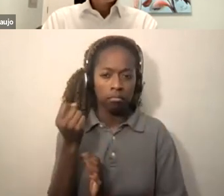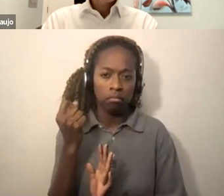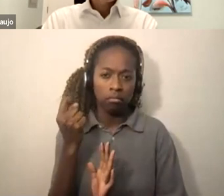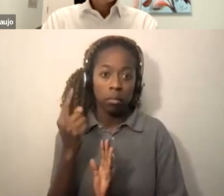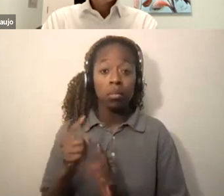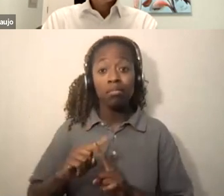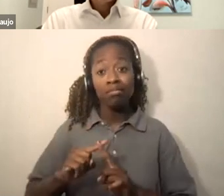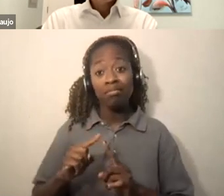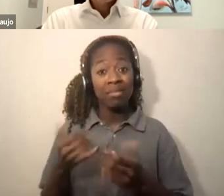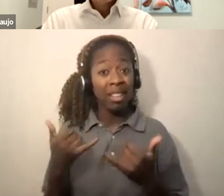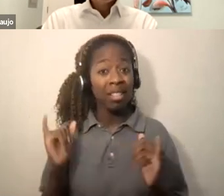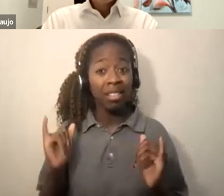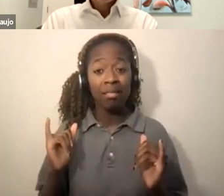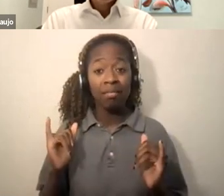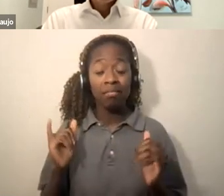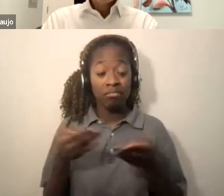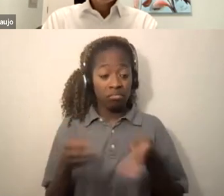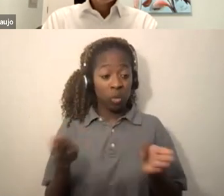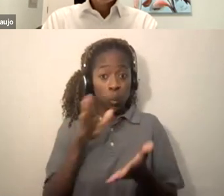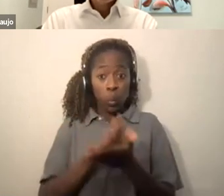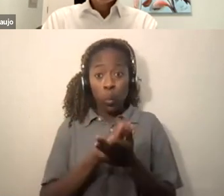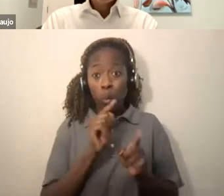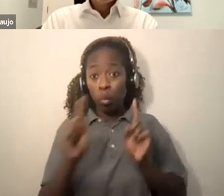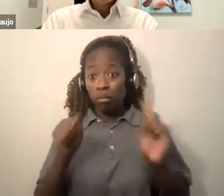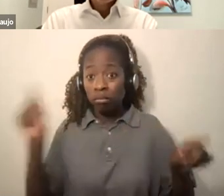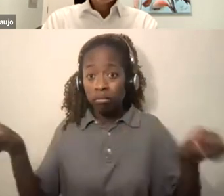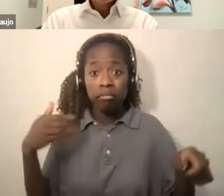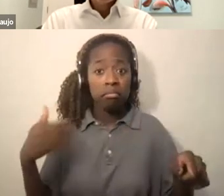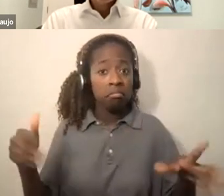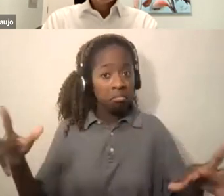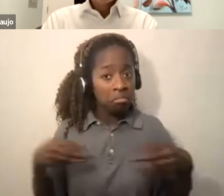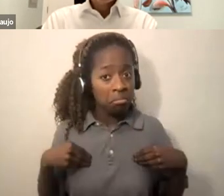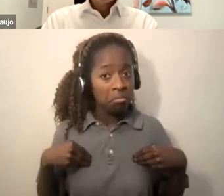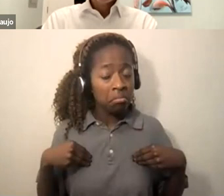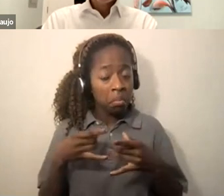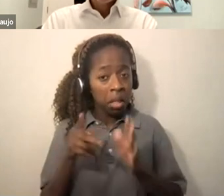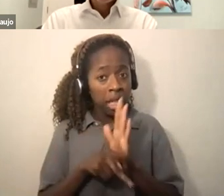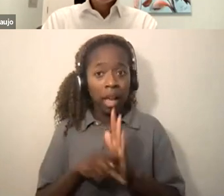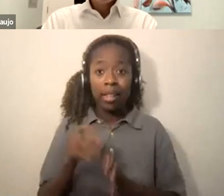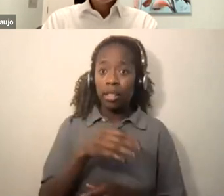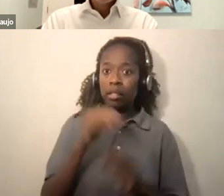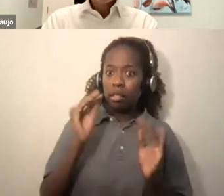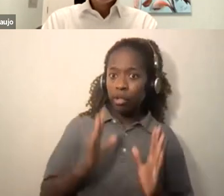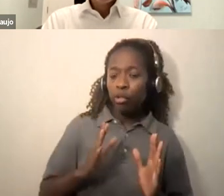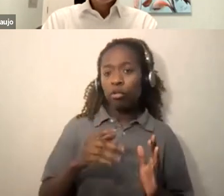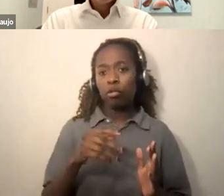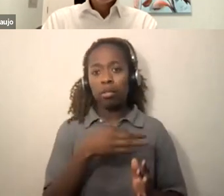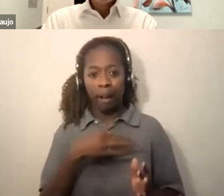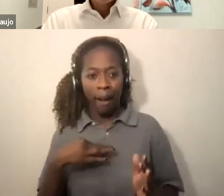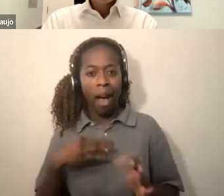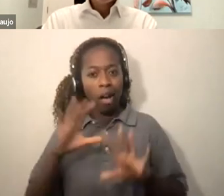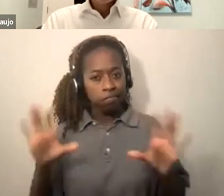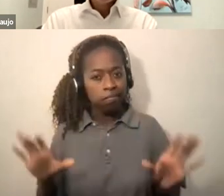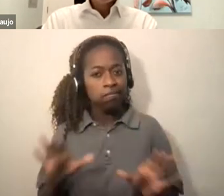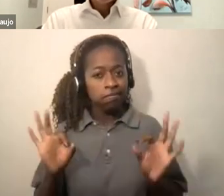amount of support that i've seen in the schools and both from the teachers and the staff was very encouraging and